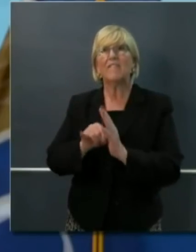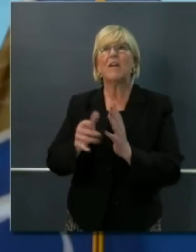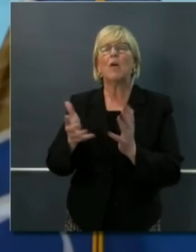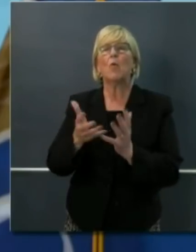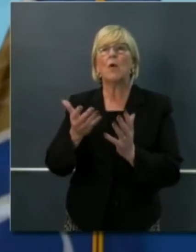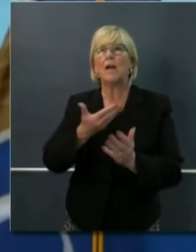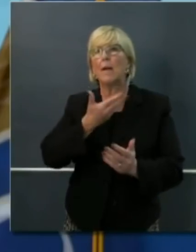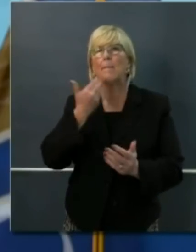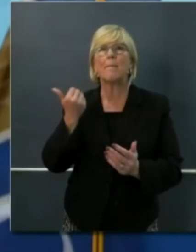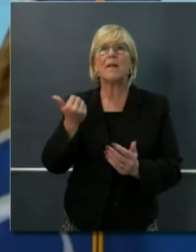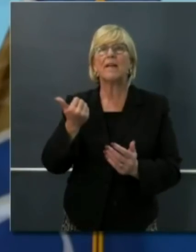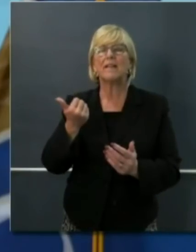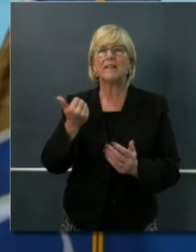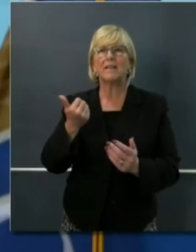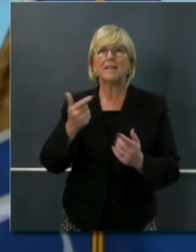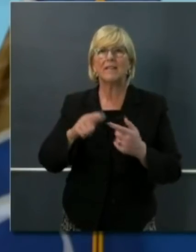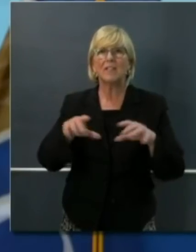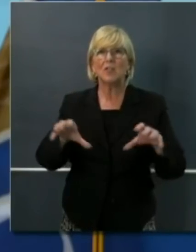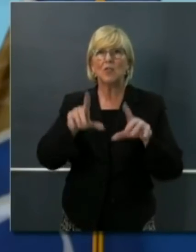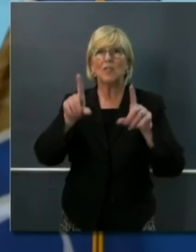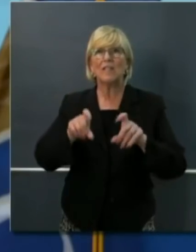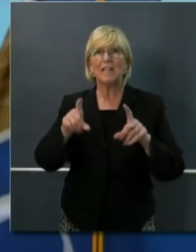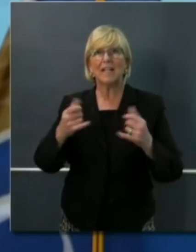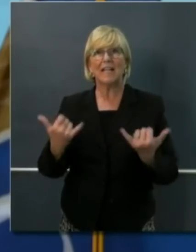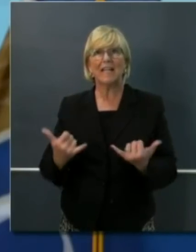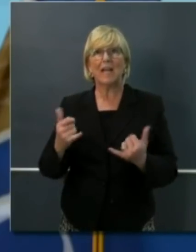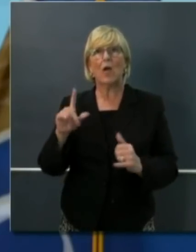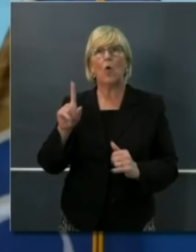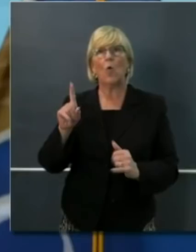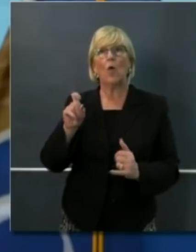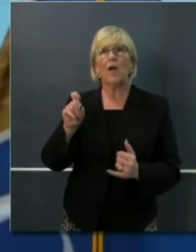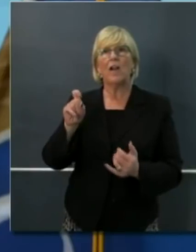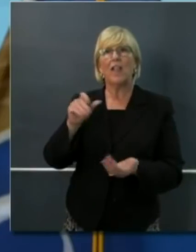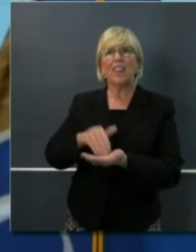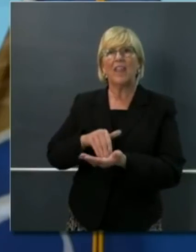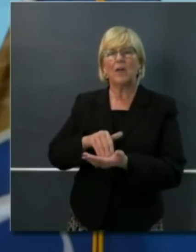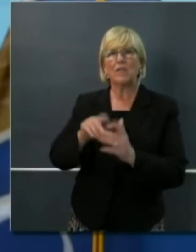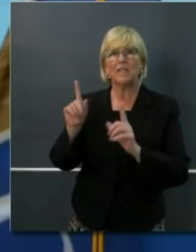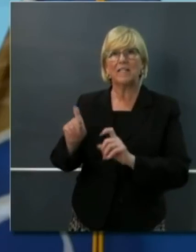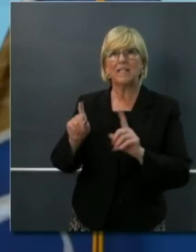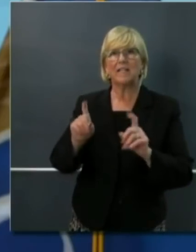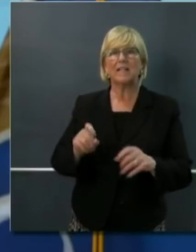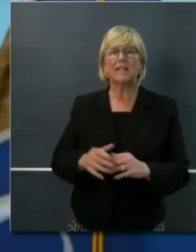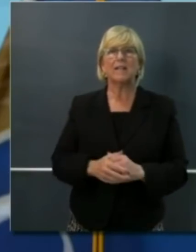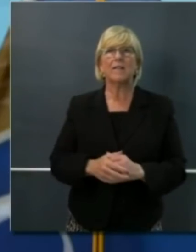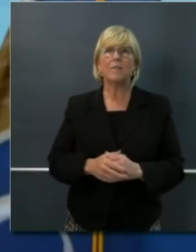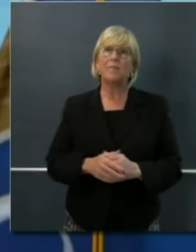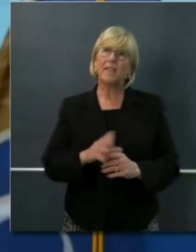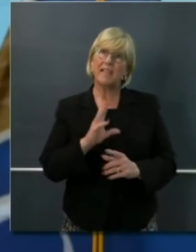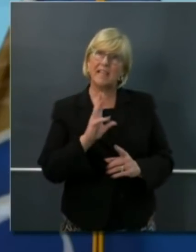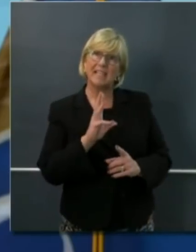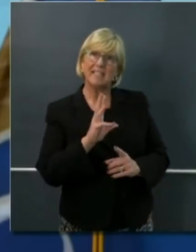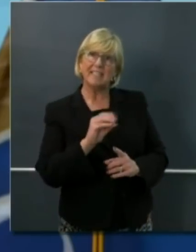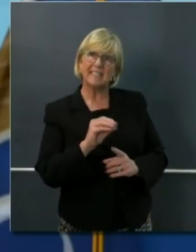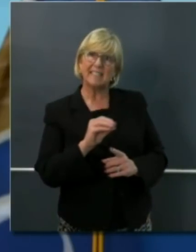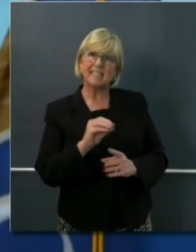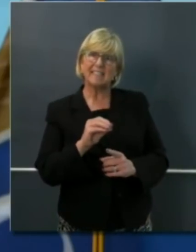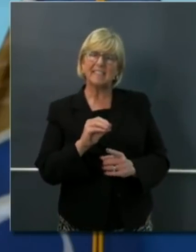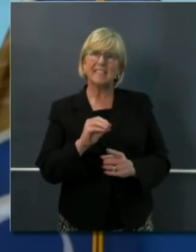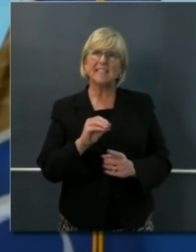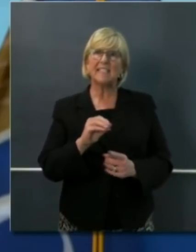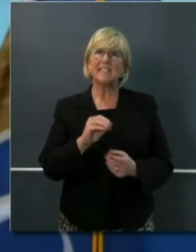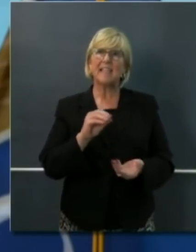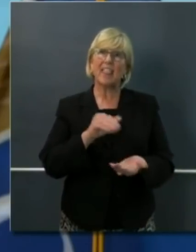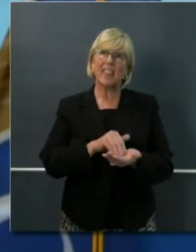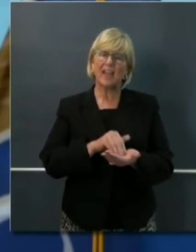do close to 100,000 tests on a daily basis. Our 60,000 goal is that 152 per